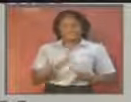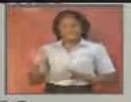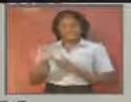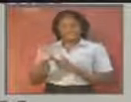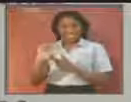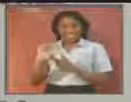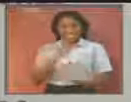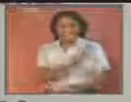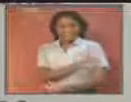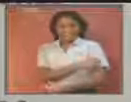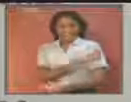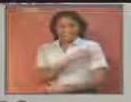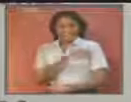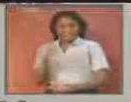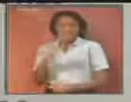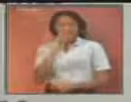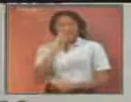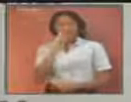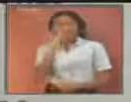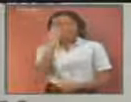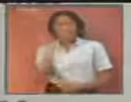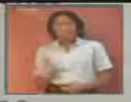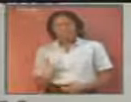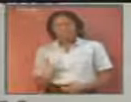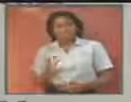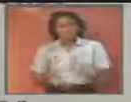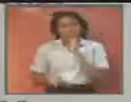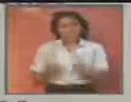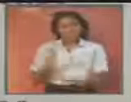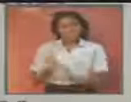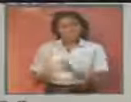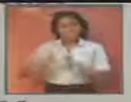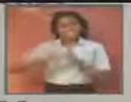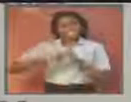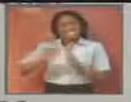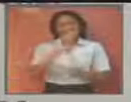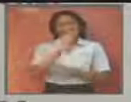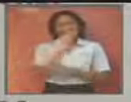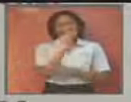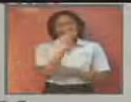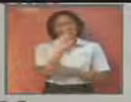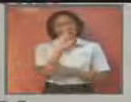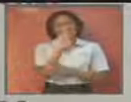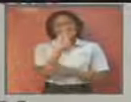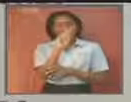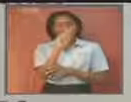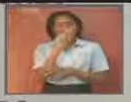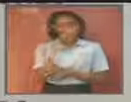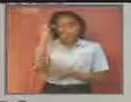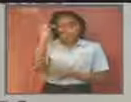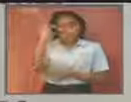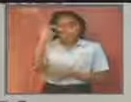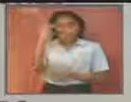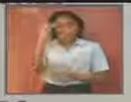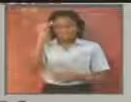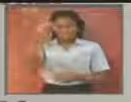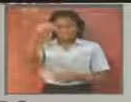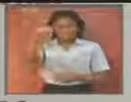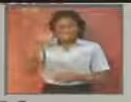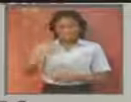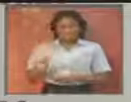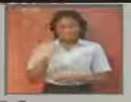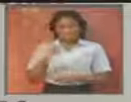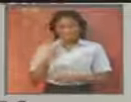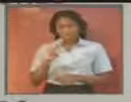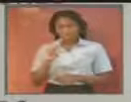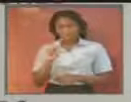island of Trinidad, starting from Matlot in the north down to Guayari in the south, and including the